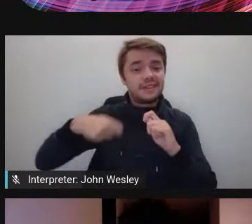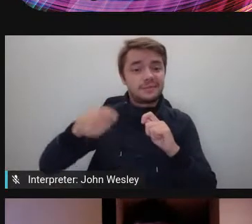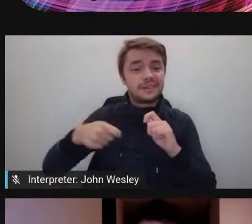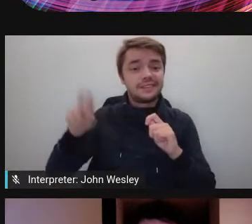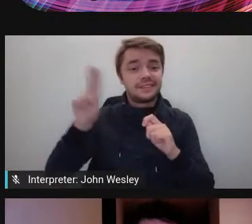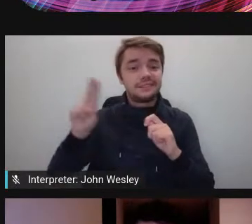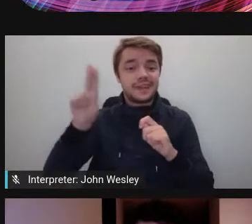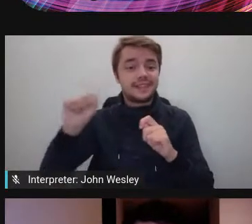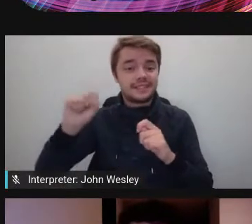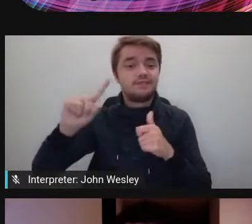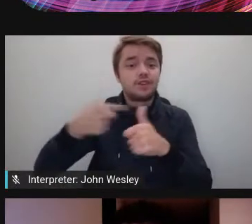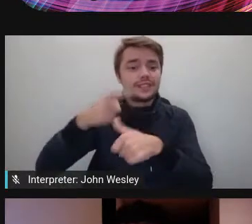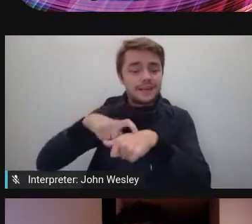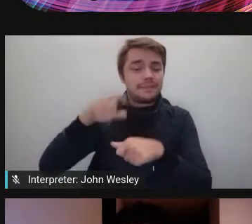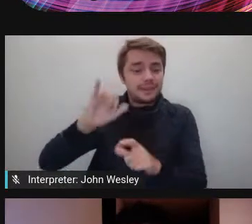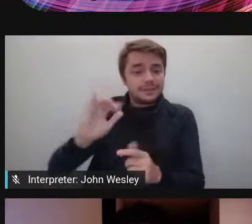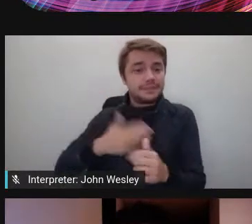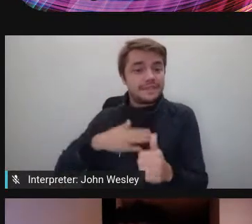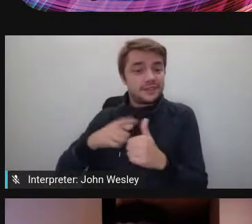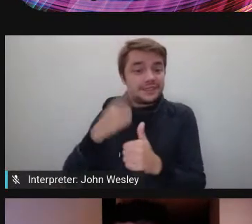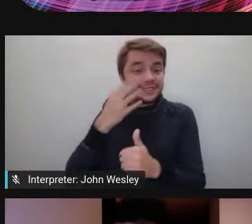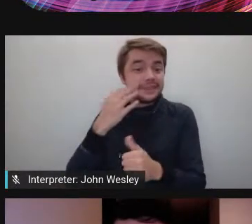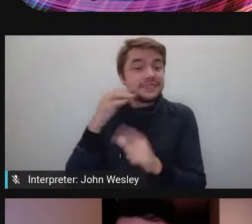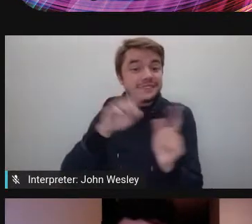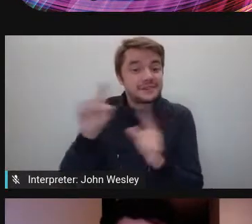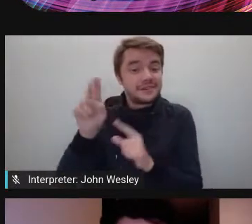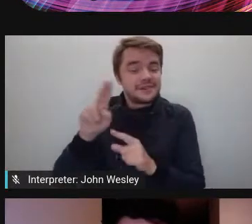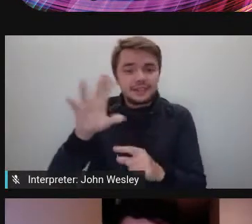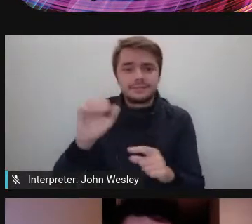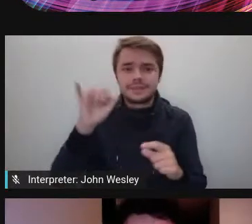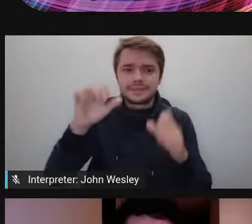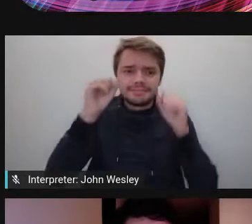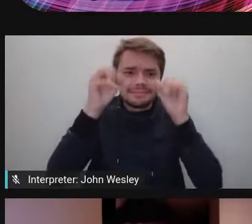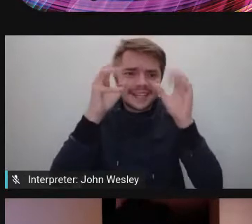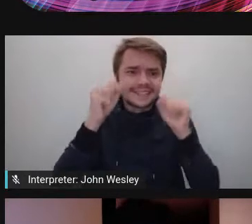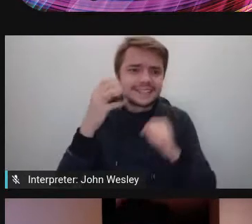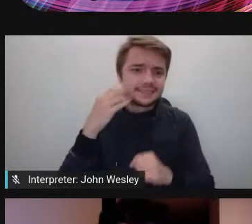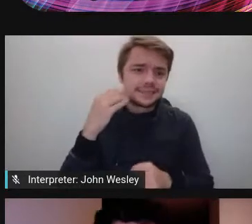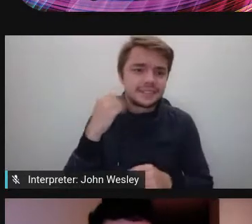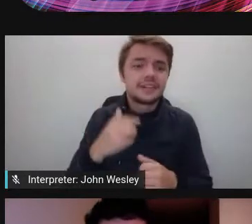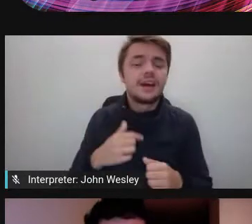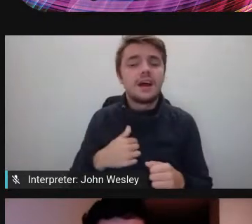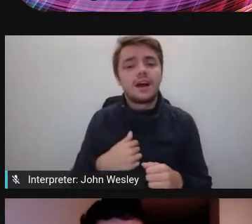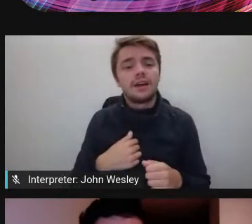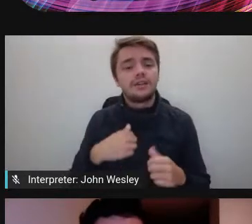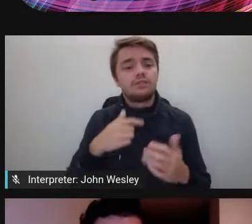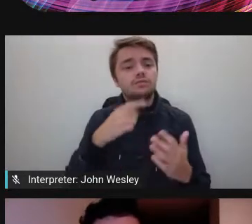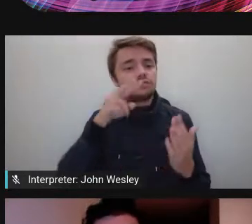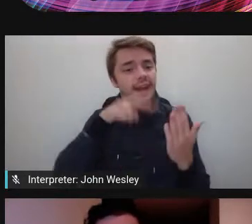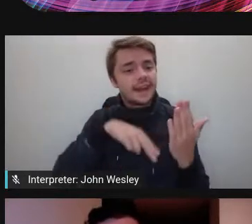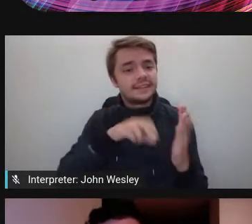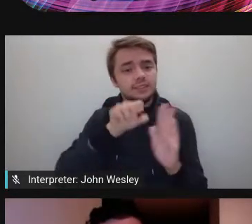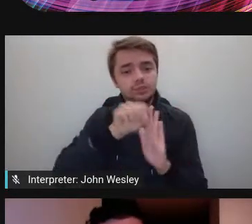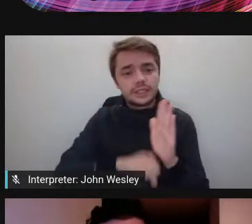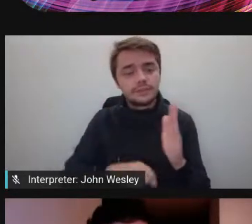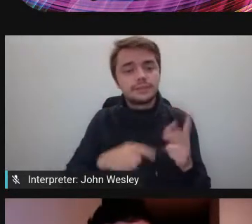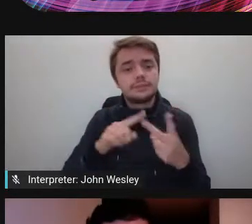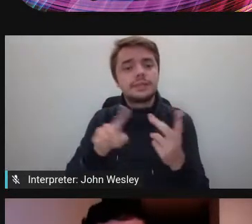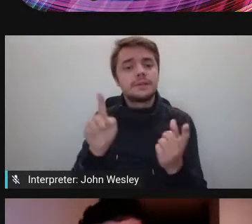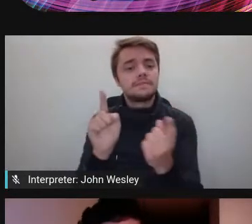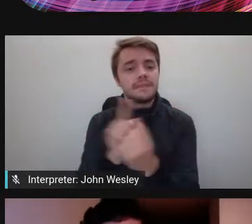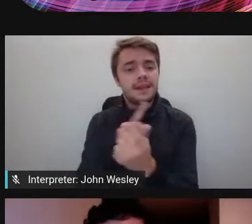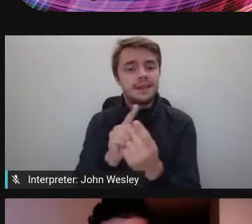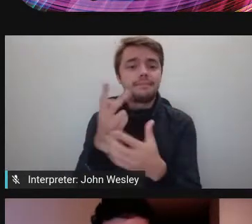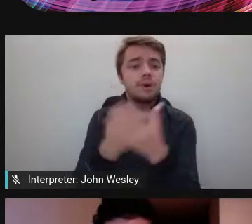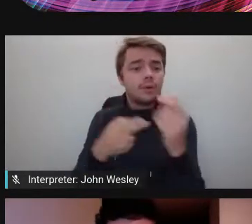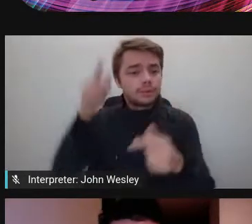was amazing. And when I read the script and I met the brothers, I really wanted to be part